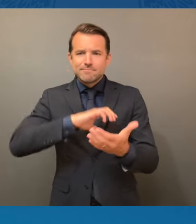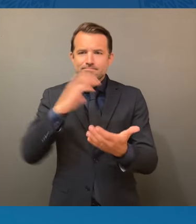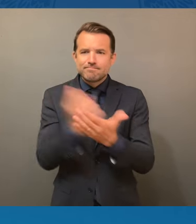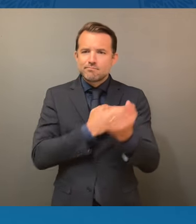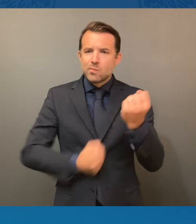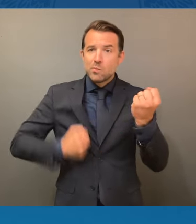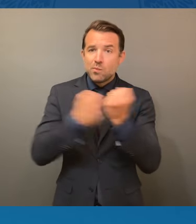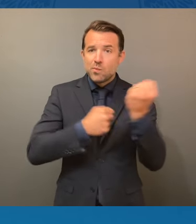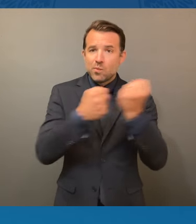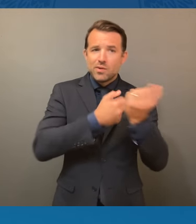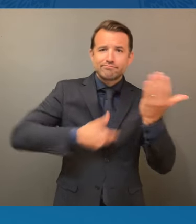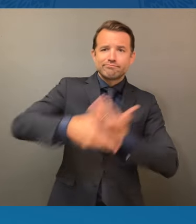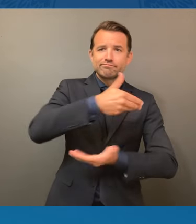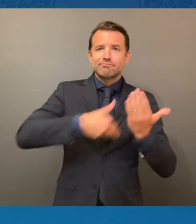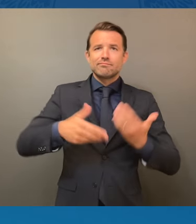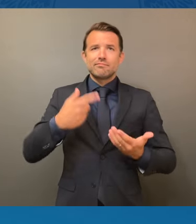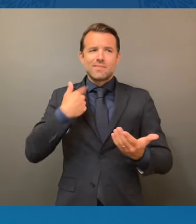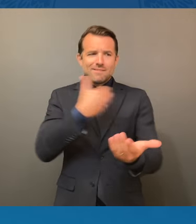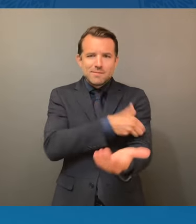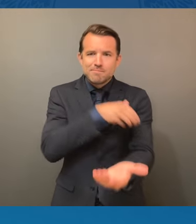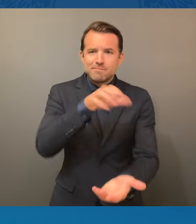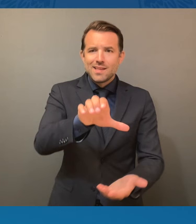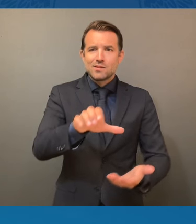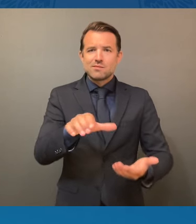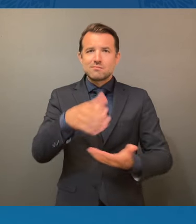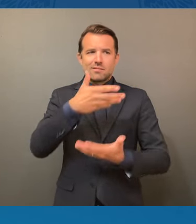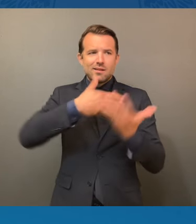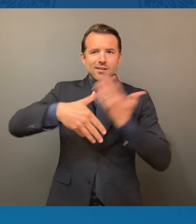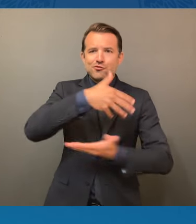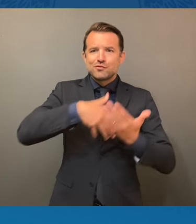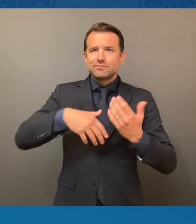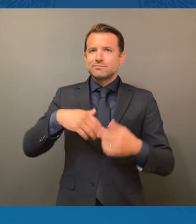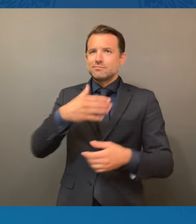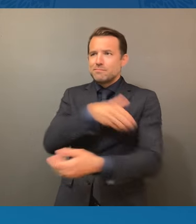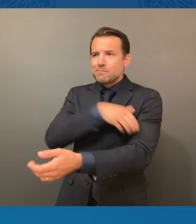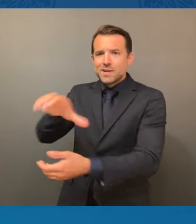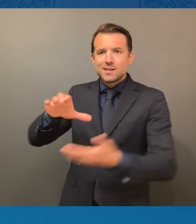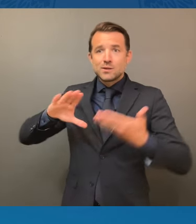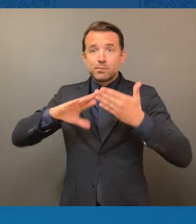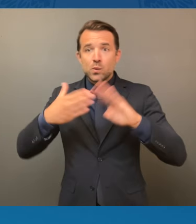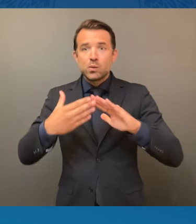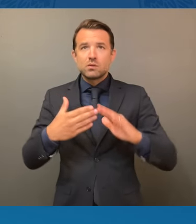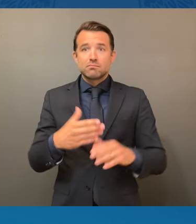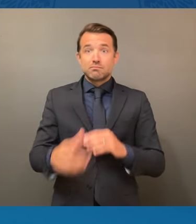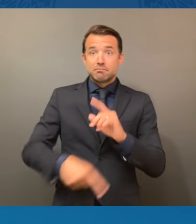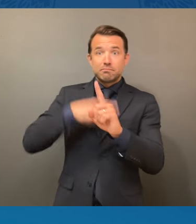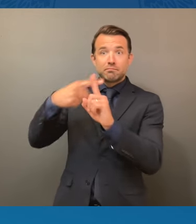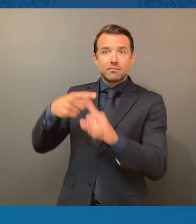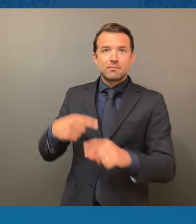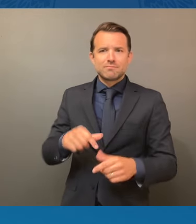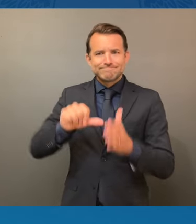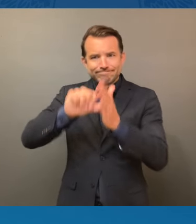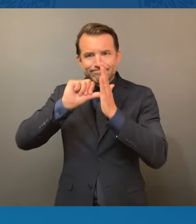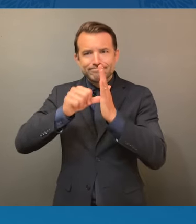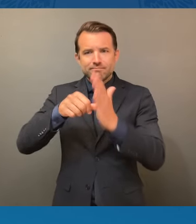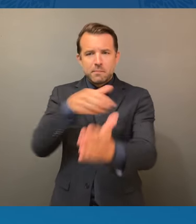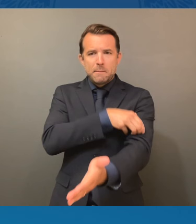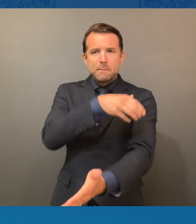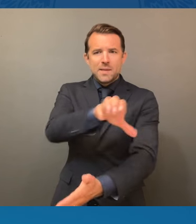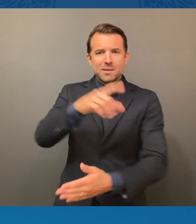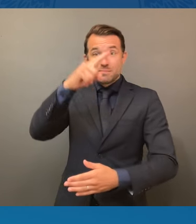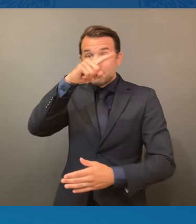communities, and most importantly, empower Black people. Nothing, I repeat,